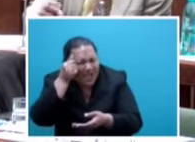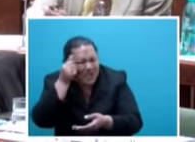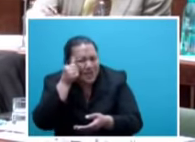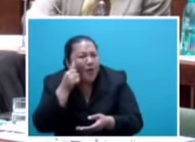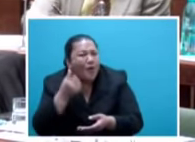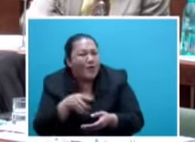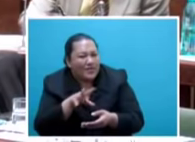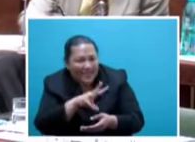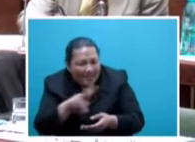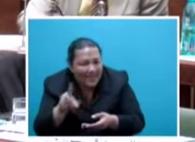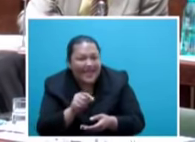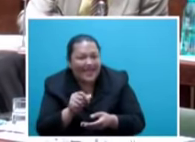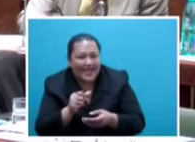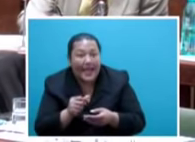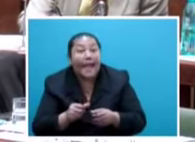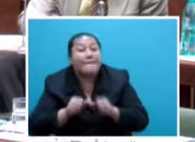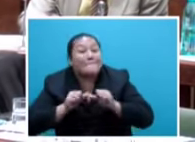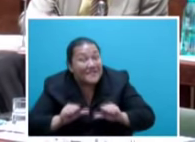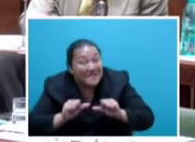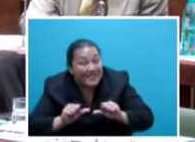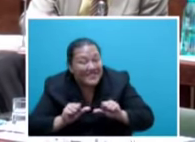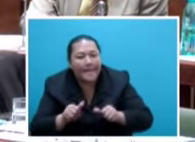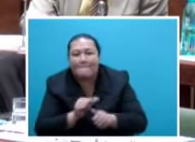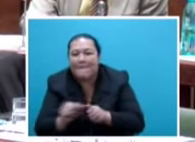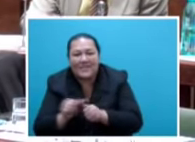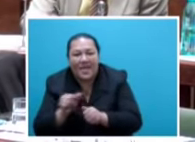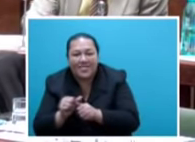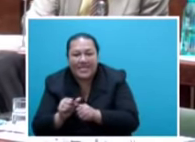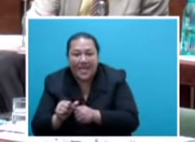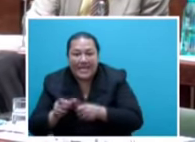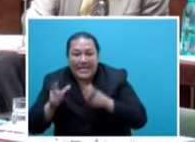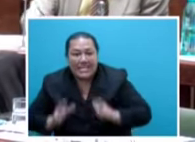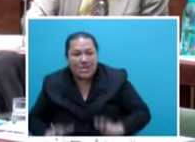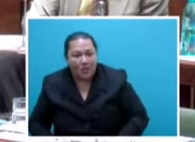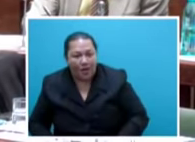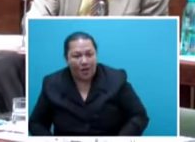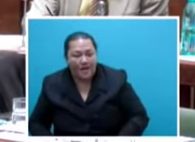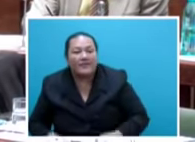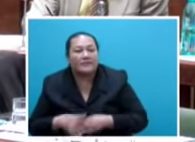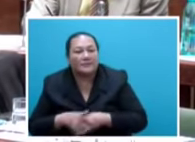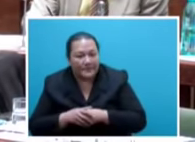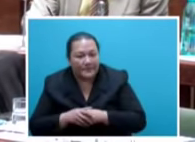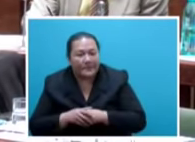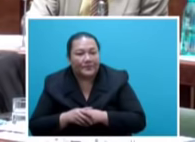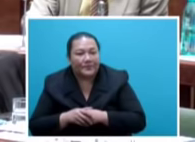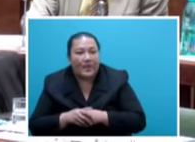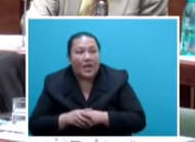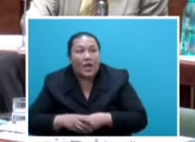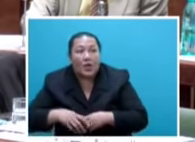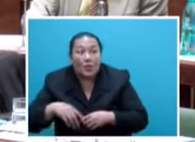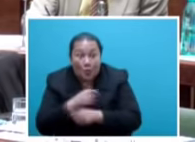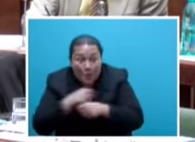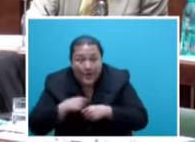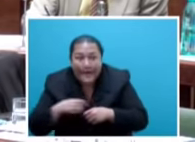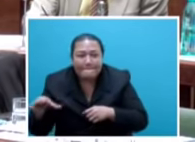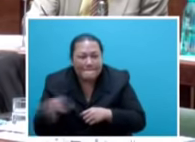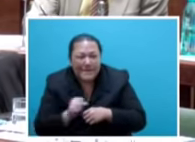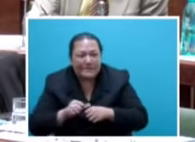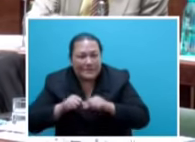force. Prevention is better than cure, Mr. Speaker, and with our current volatile situation of lawlessness, we must prevent